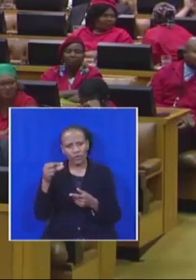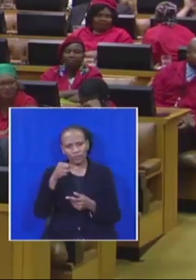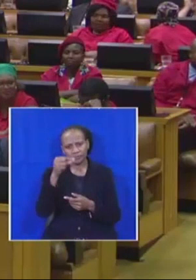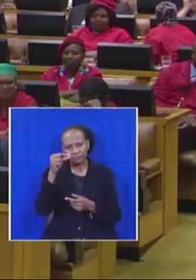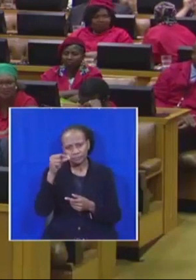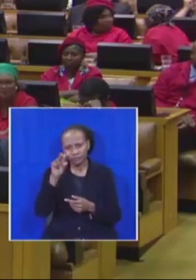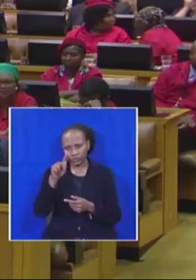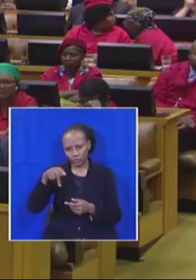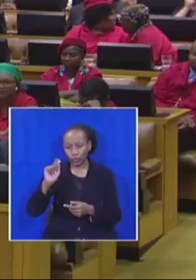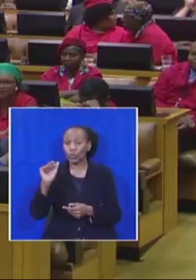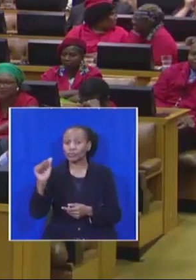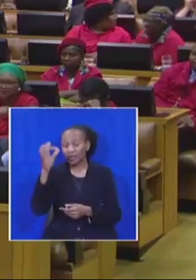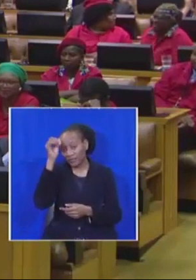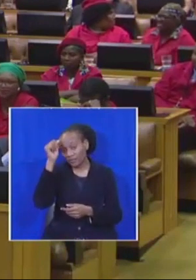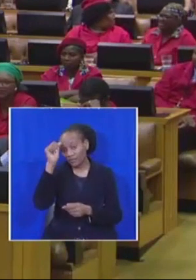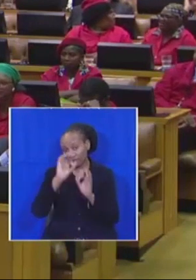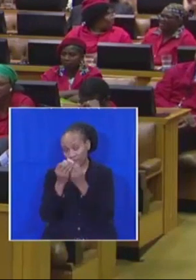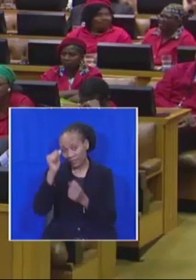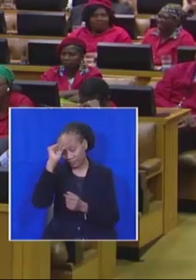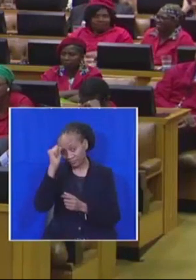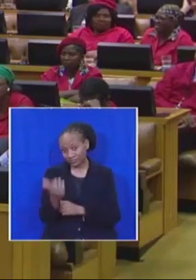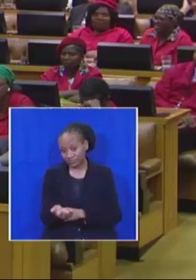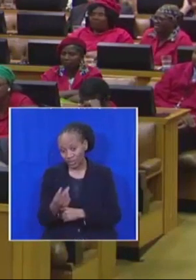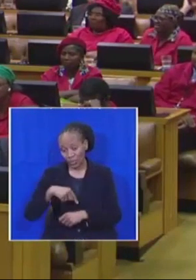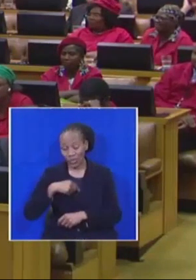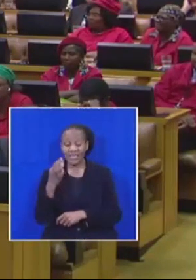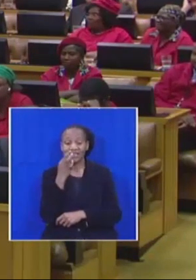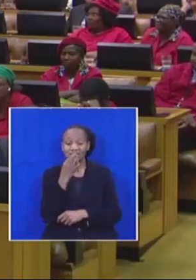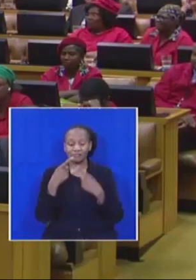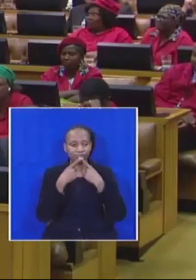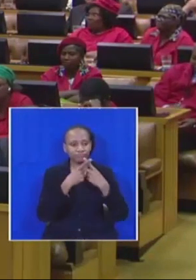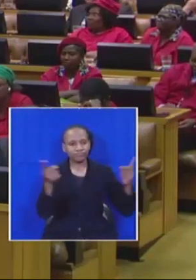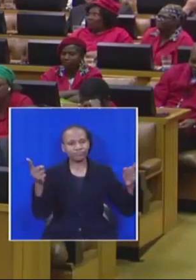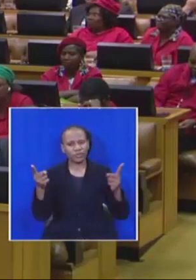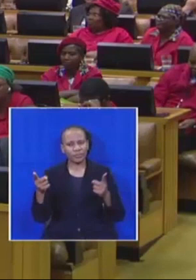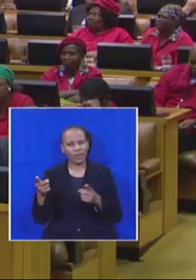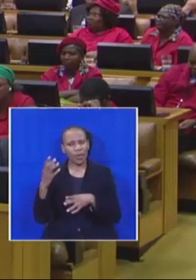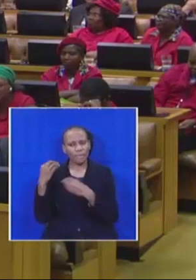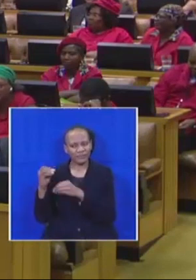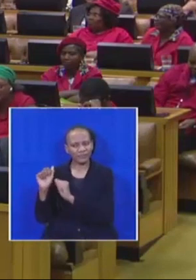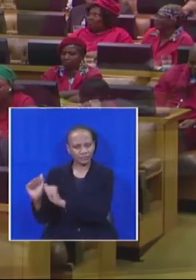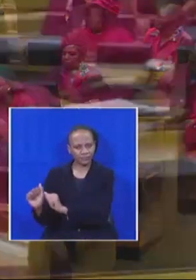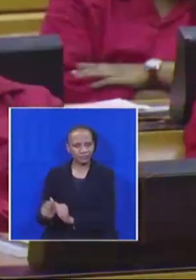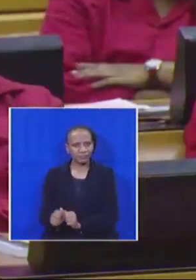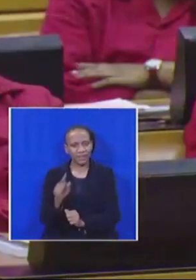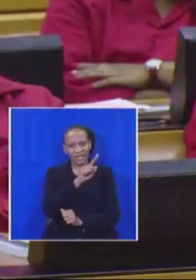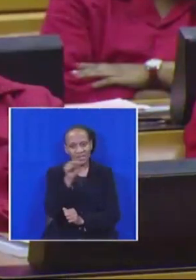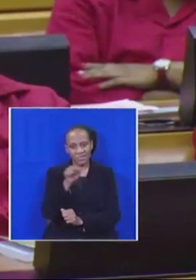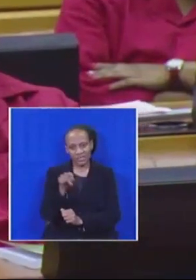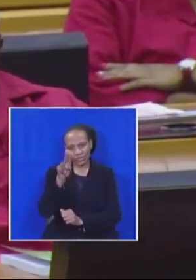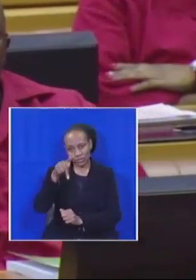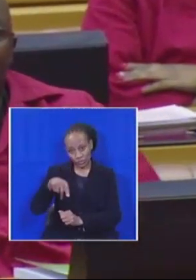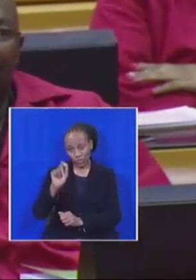away after we as EFF expose their shenanigans and state capture. The Gupta criminals have